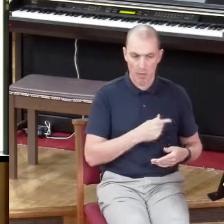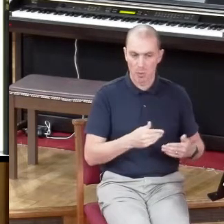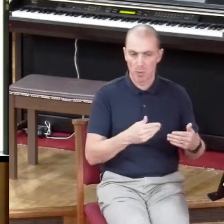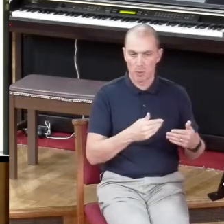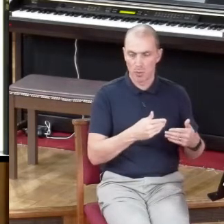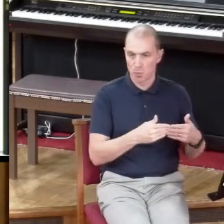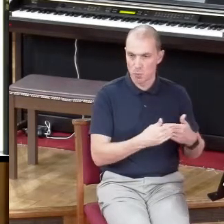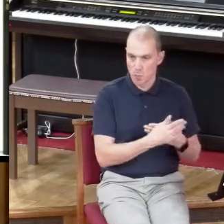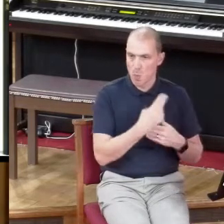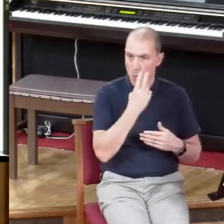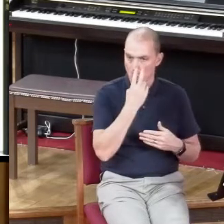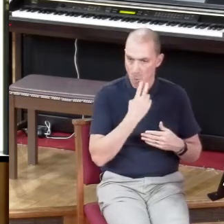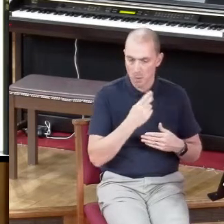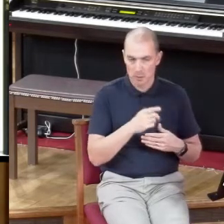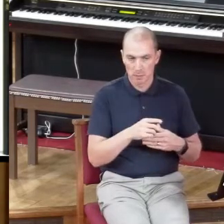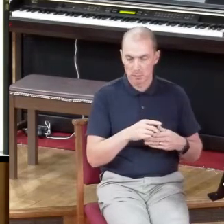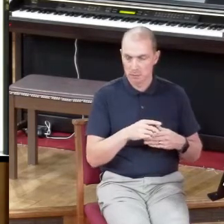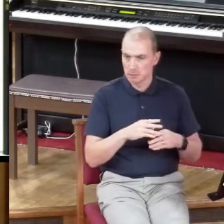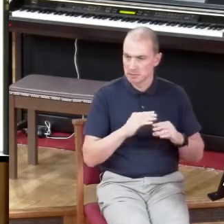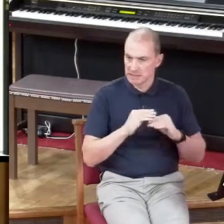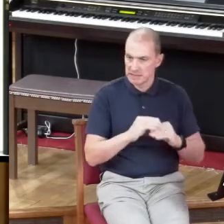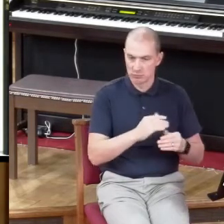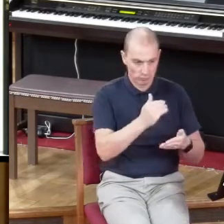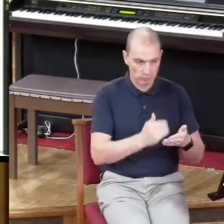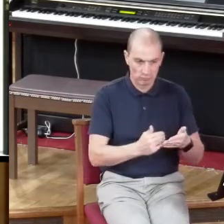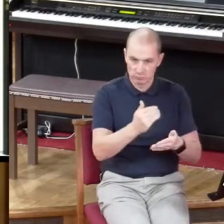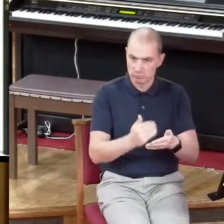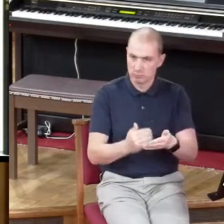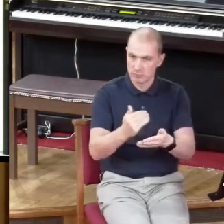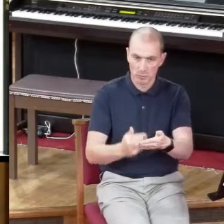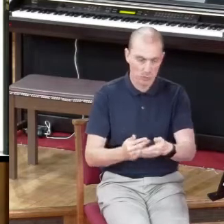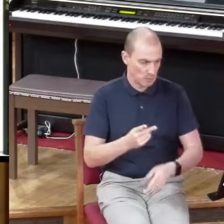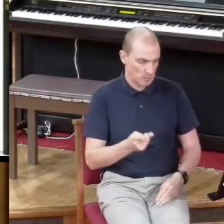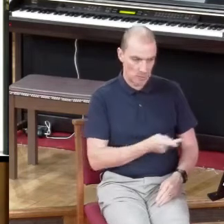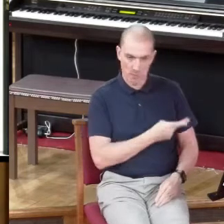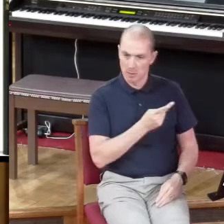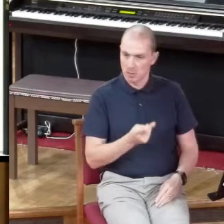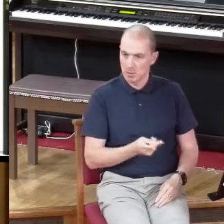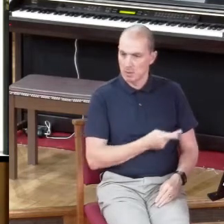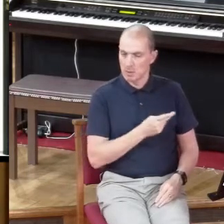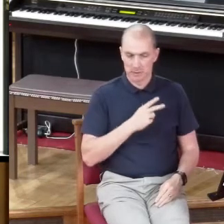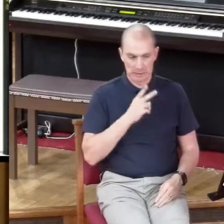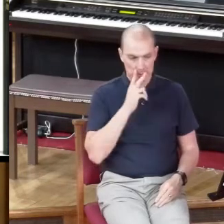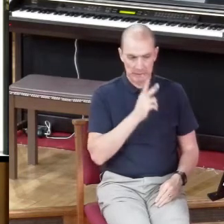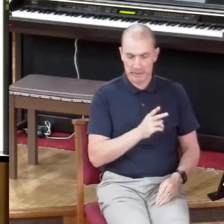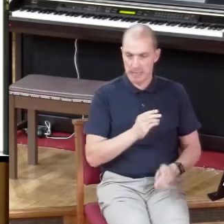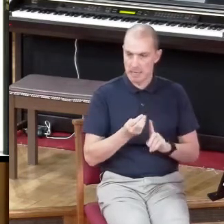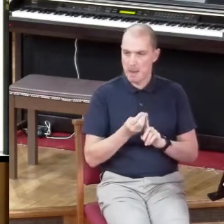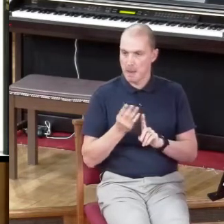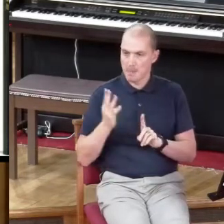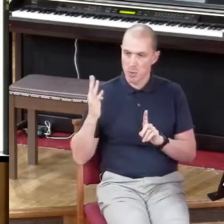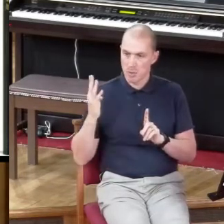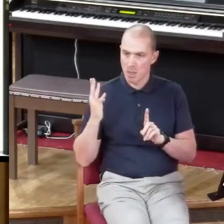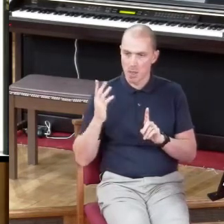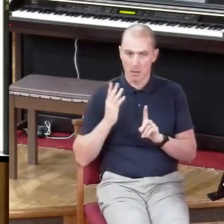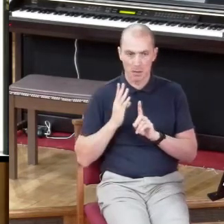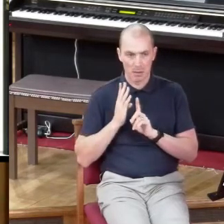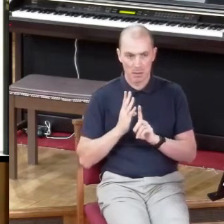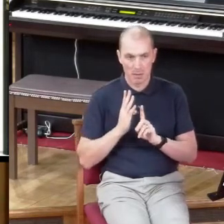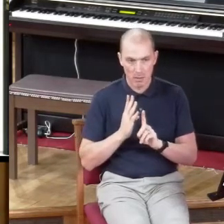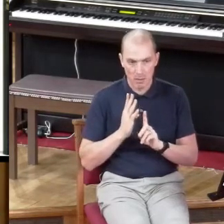the preaching, the pattern of teaching, what we find is this. We find the apostles and the New Testament coming to us, and they want us